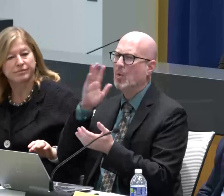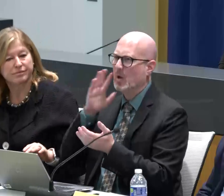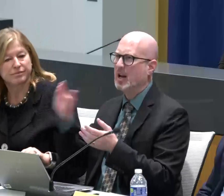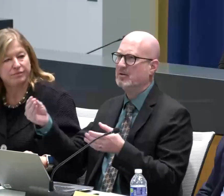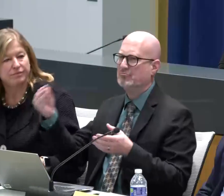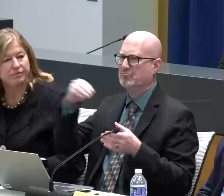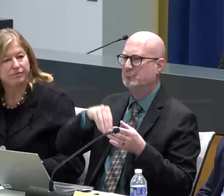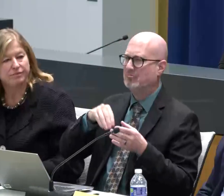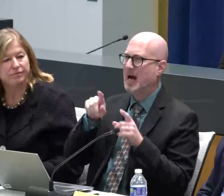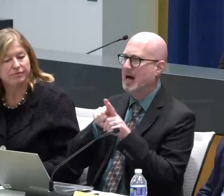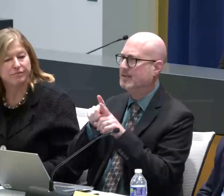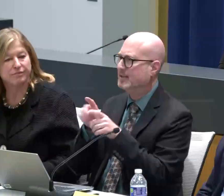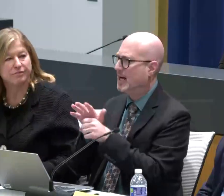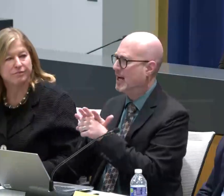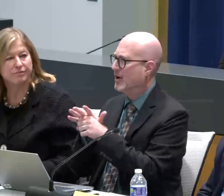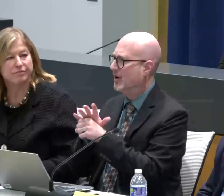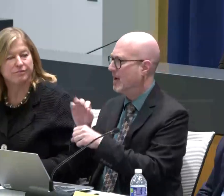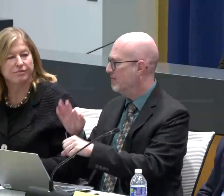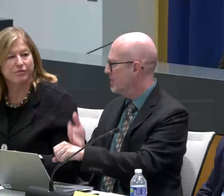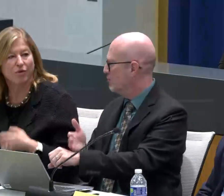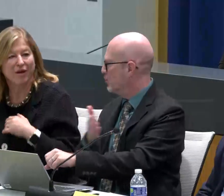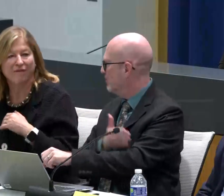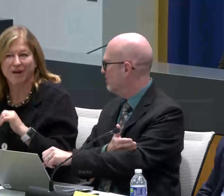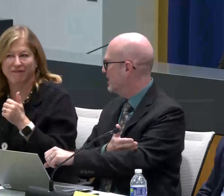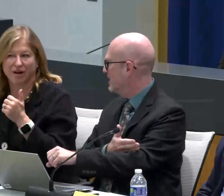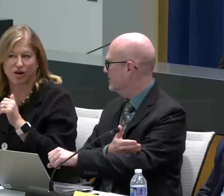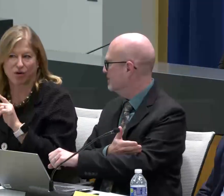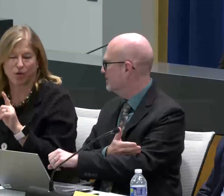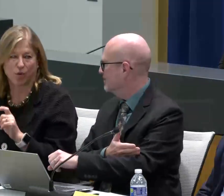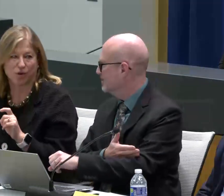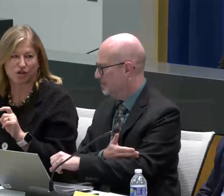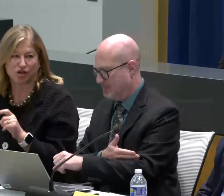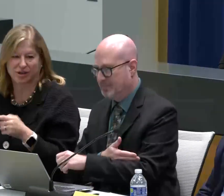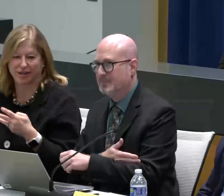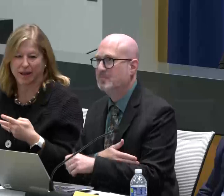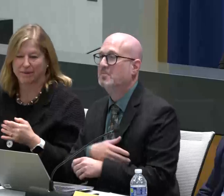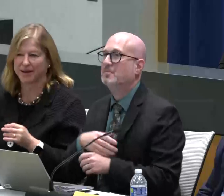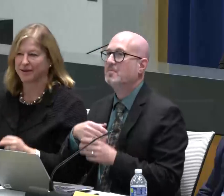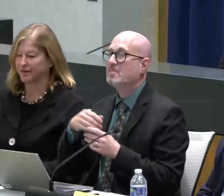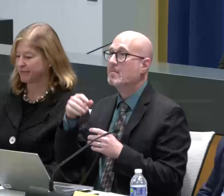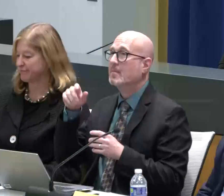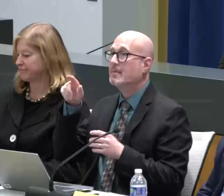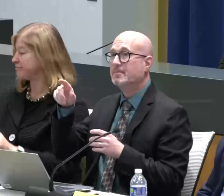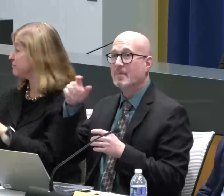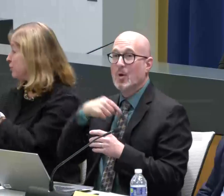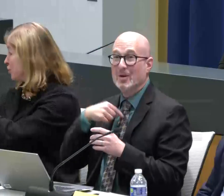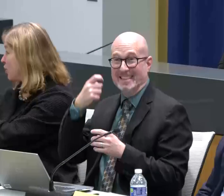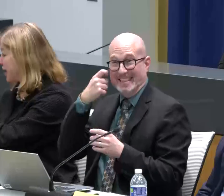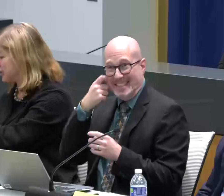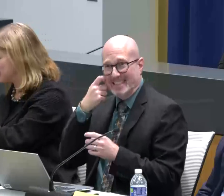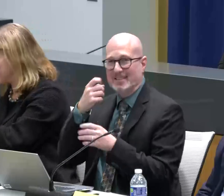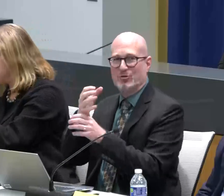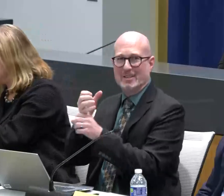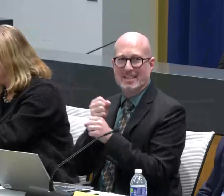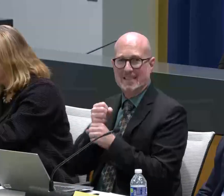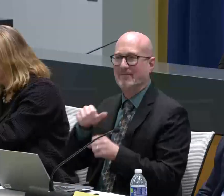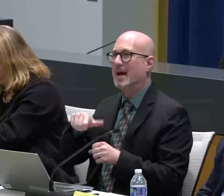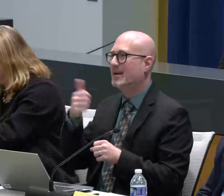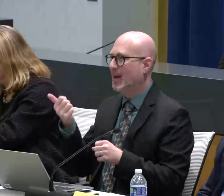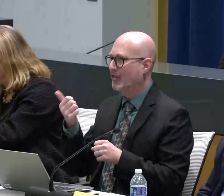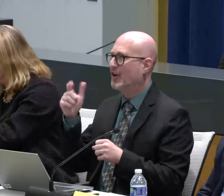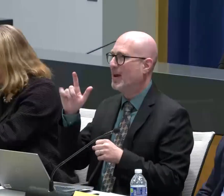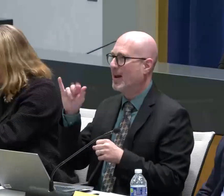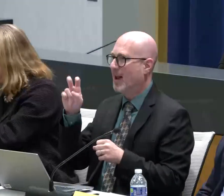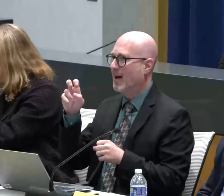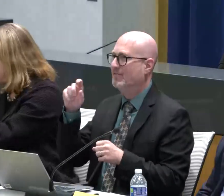the live stream. So we've recognized that, and we are making that a note for an area of improvement for the future. And we